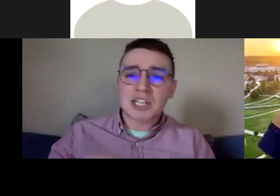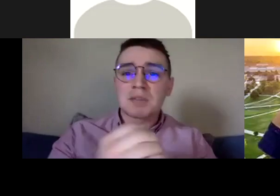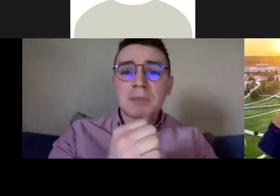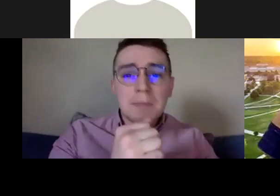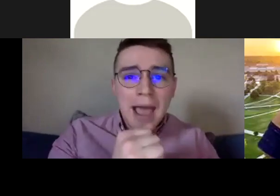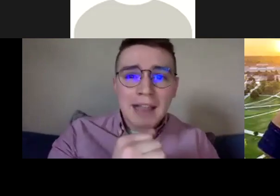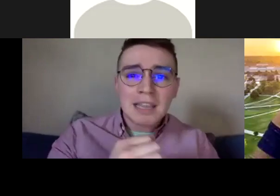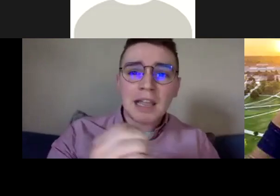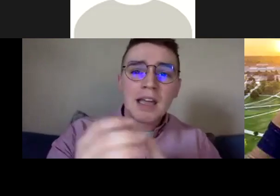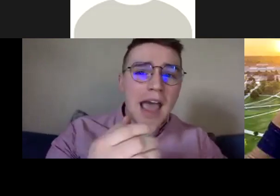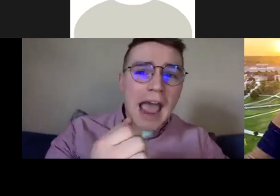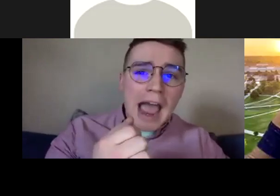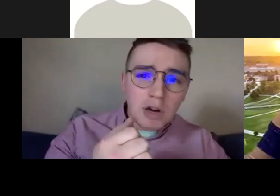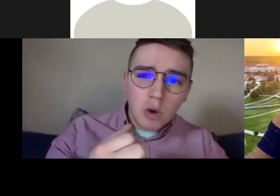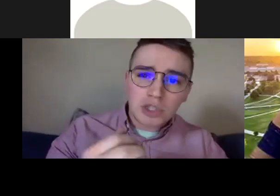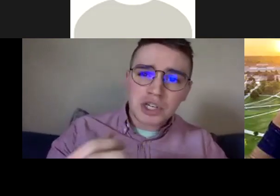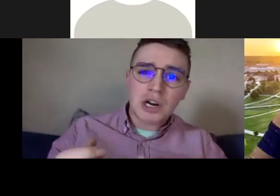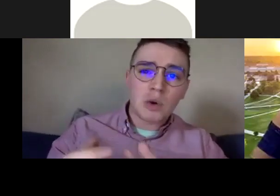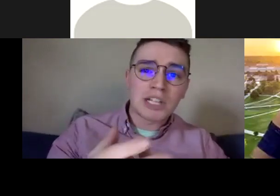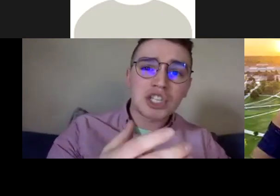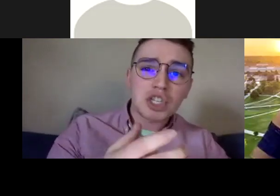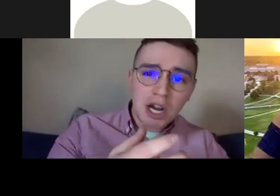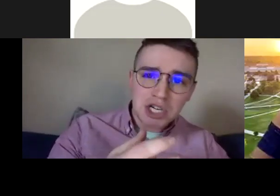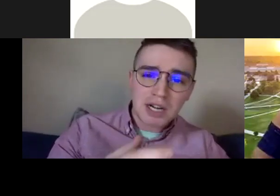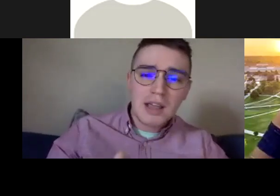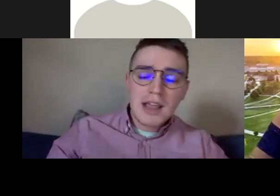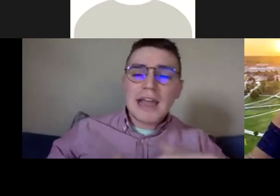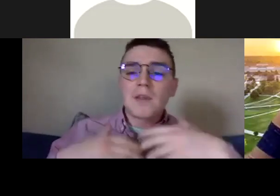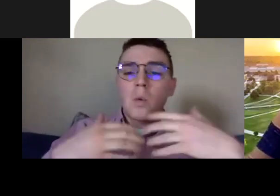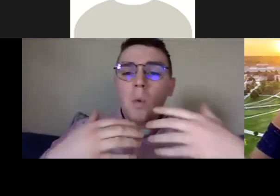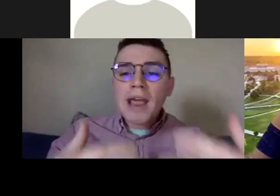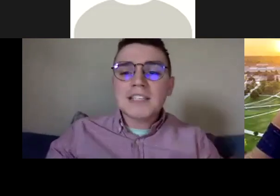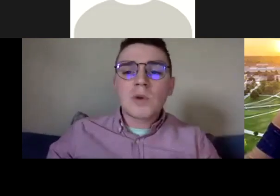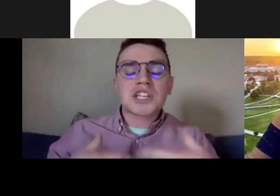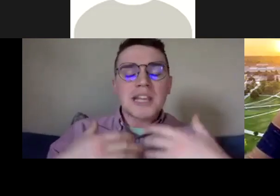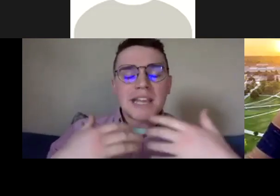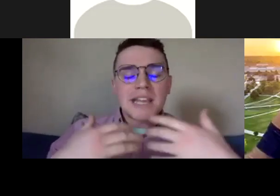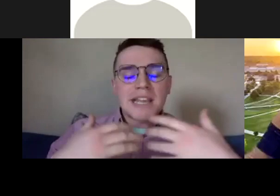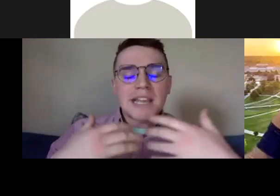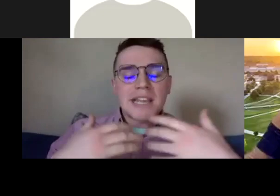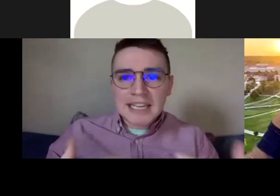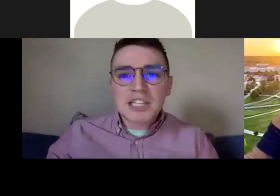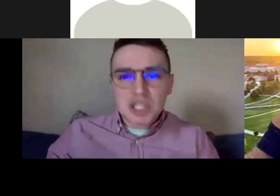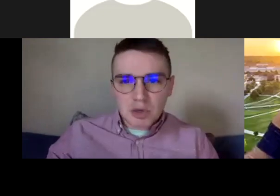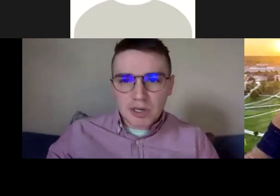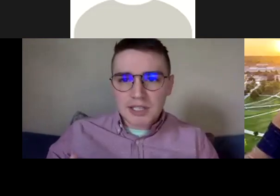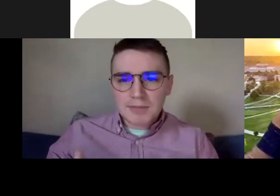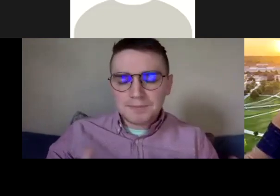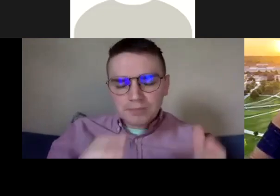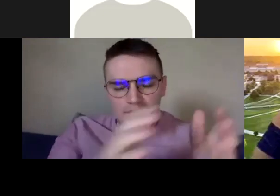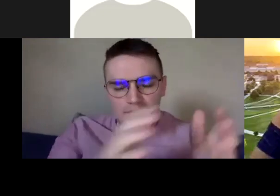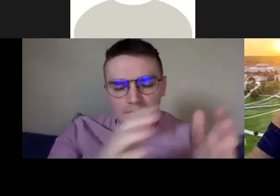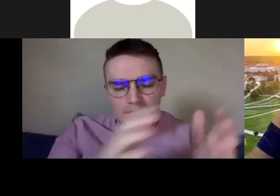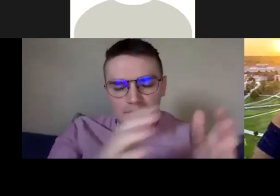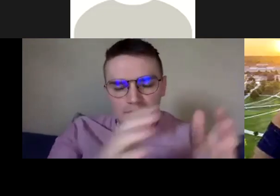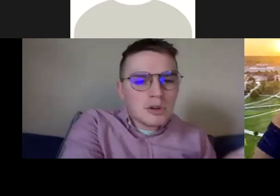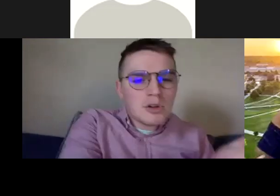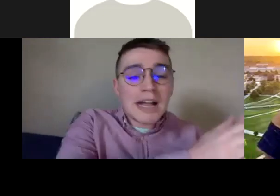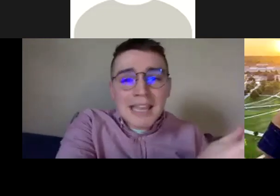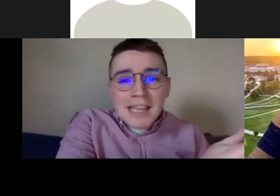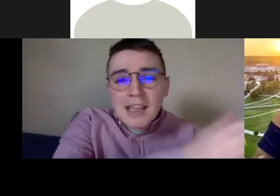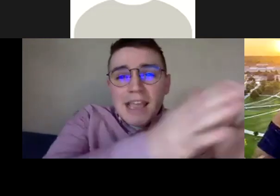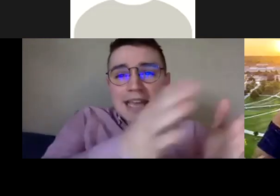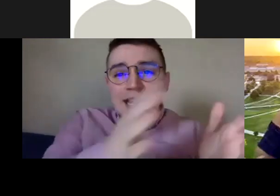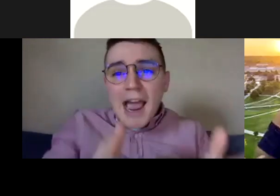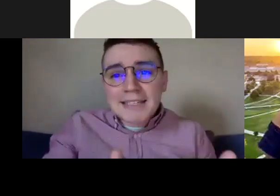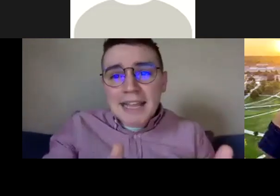industries such as meatpacking, agriculture, or construction, and the ways in which each of these industries keeps people,